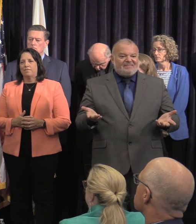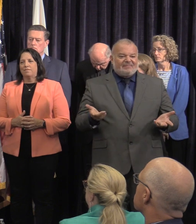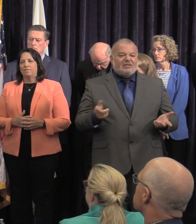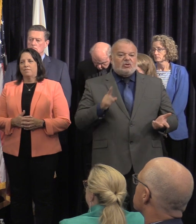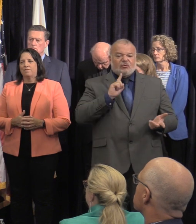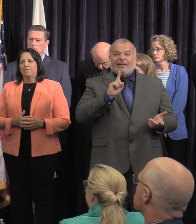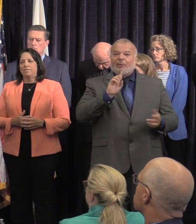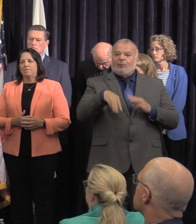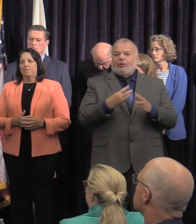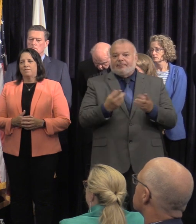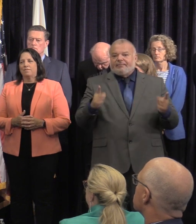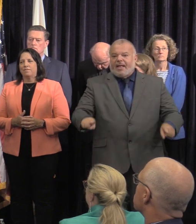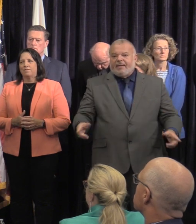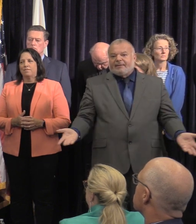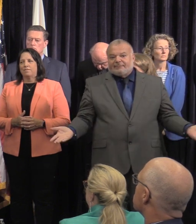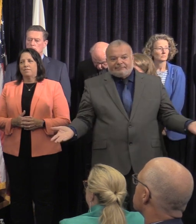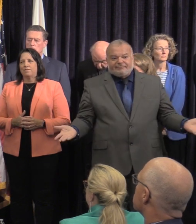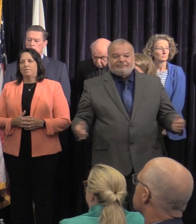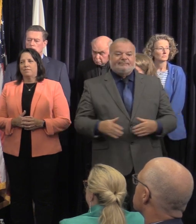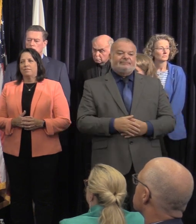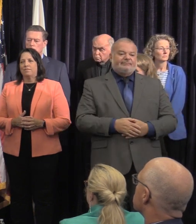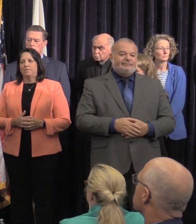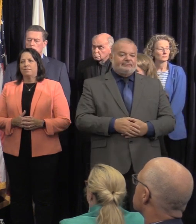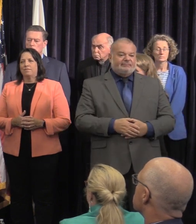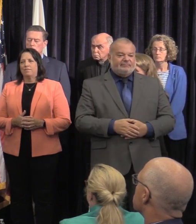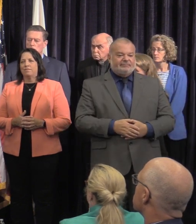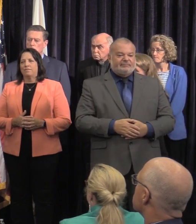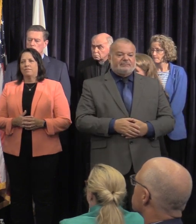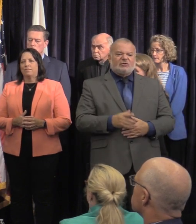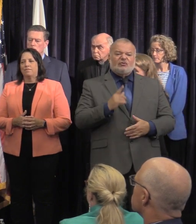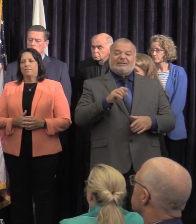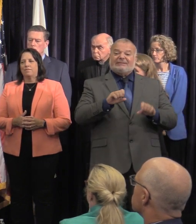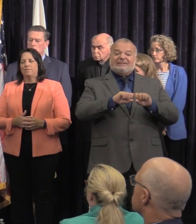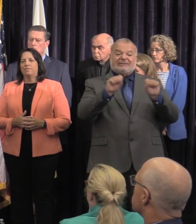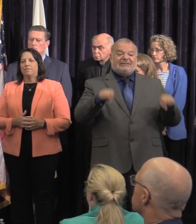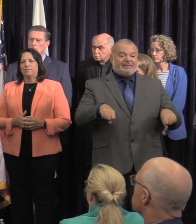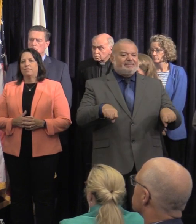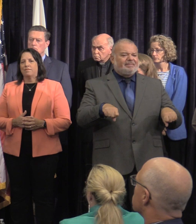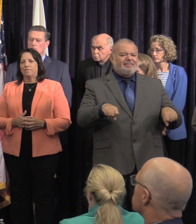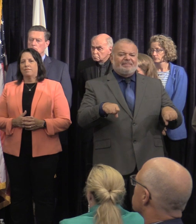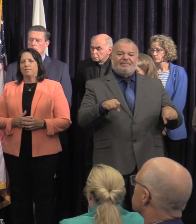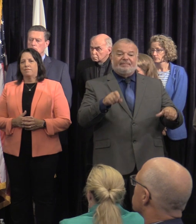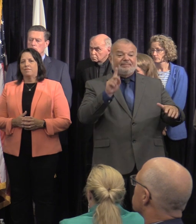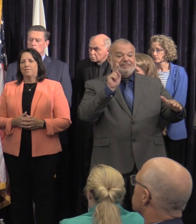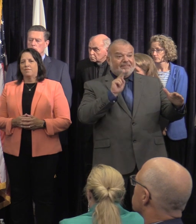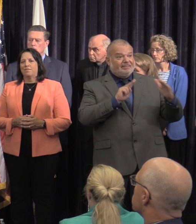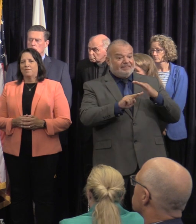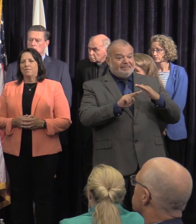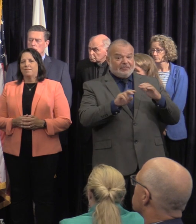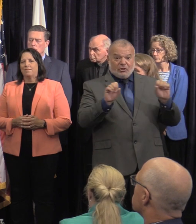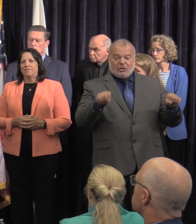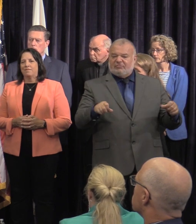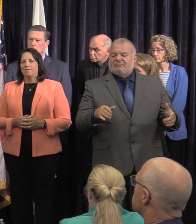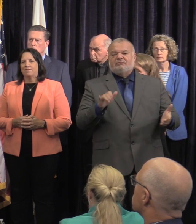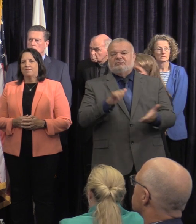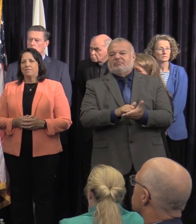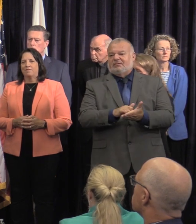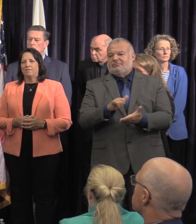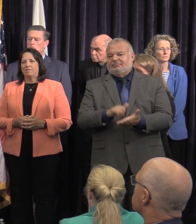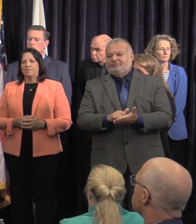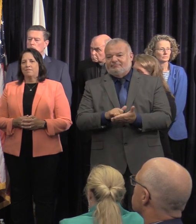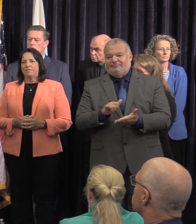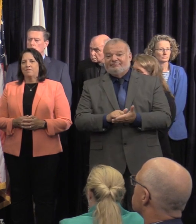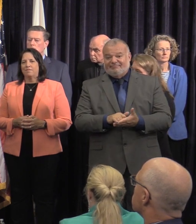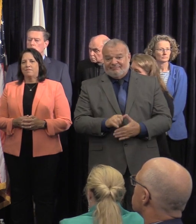we're not operating within structures or systems that contemplated or were built for this moment. And that's why